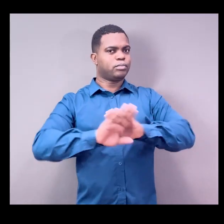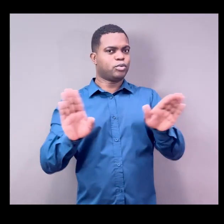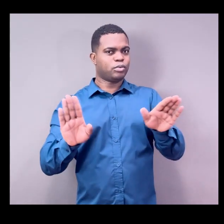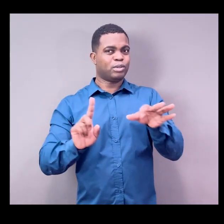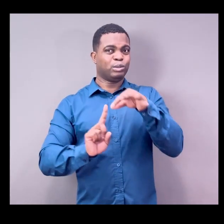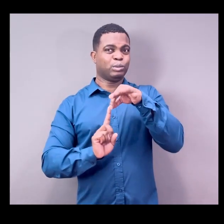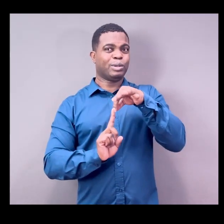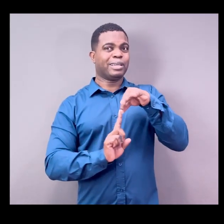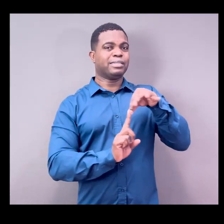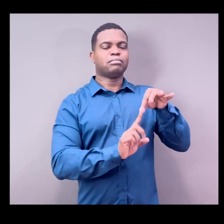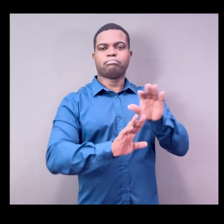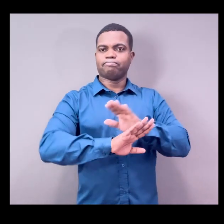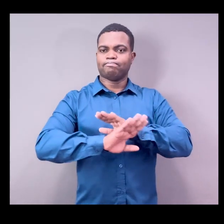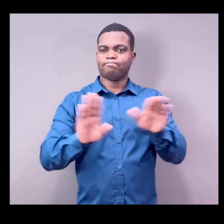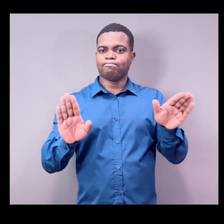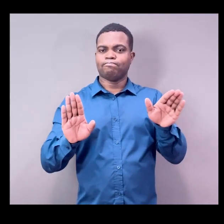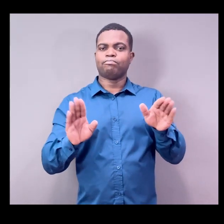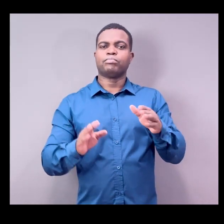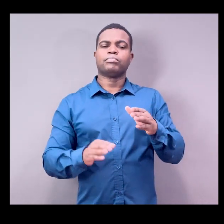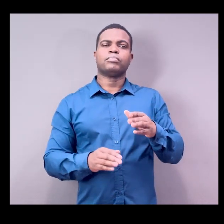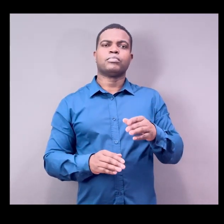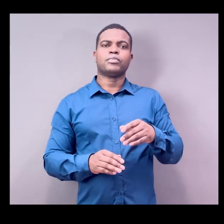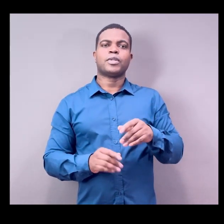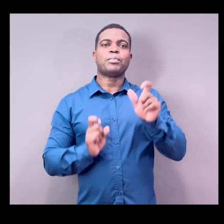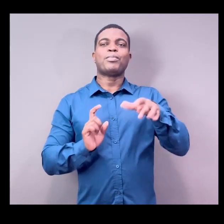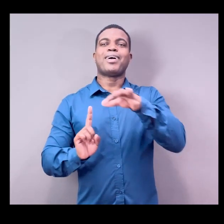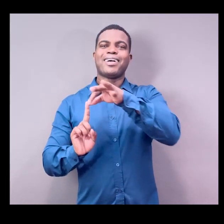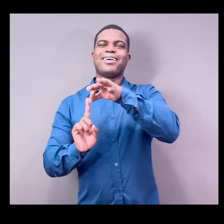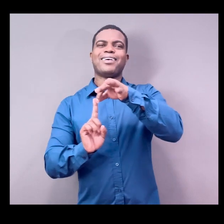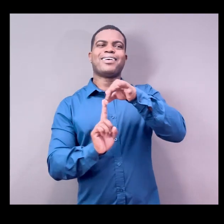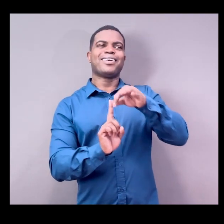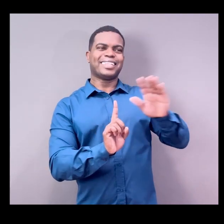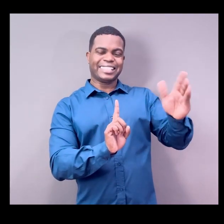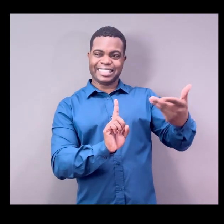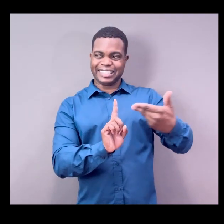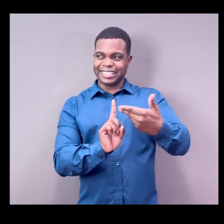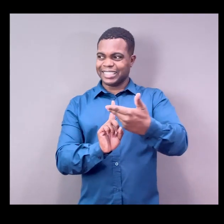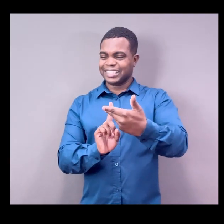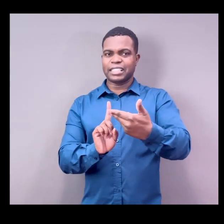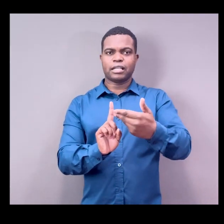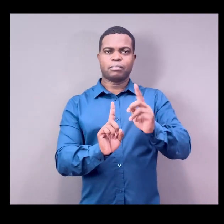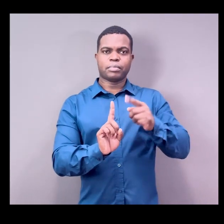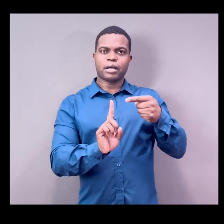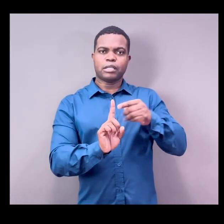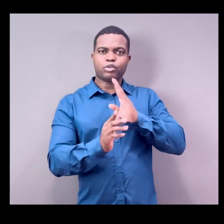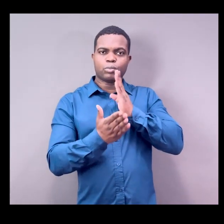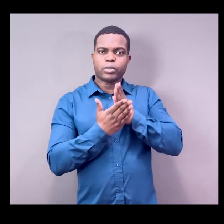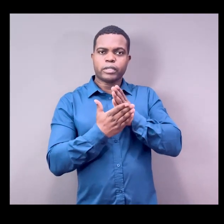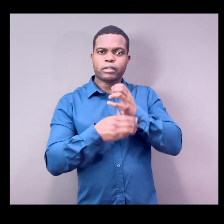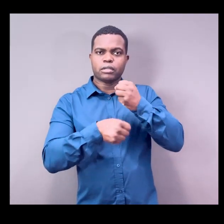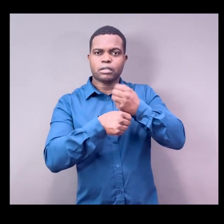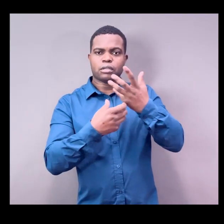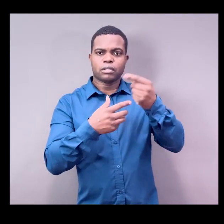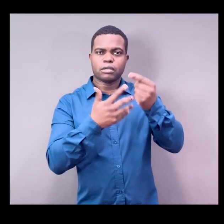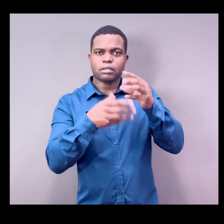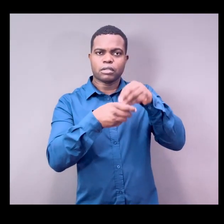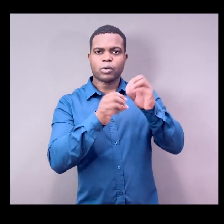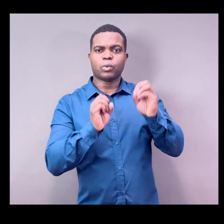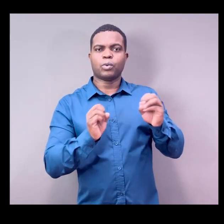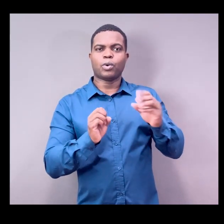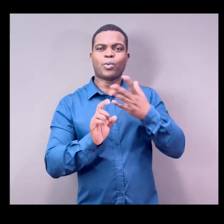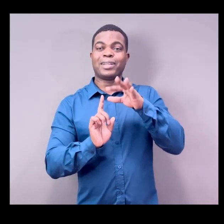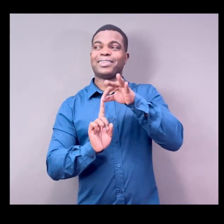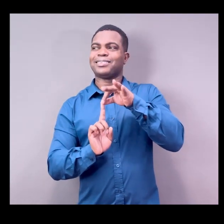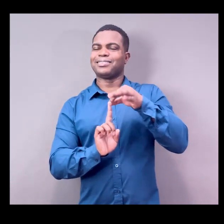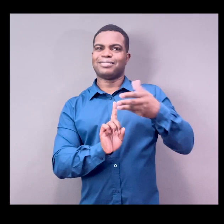is tokenism? Tokenism is when you just put people there so that the public will see that, oh, these people are